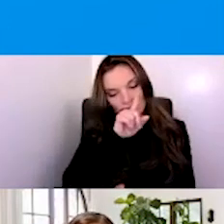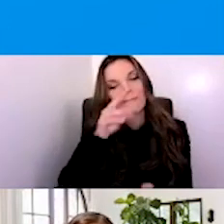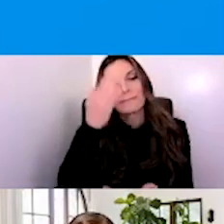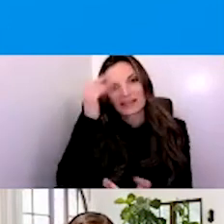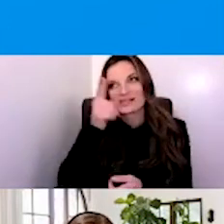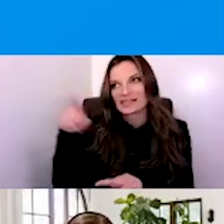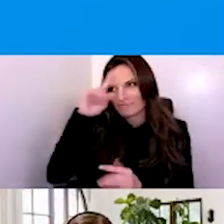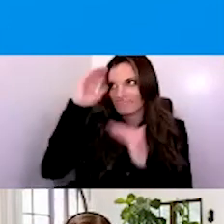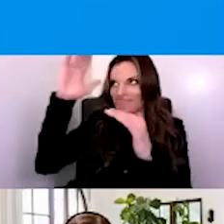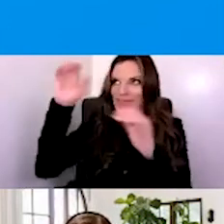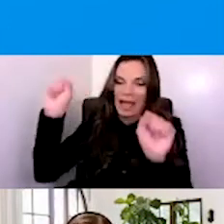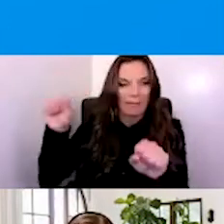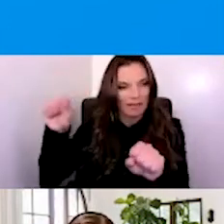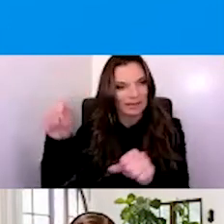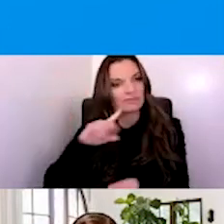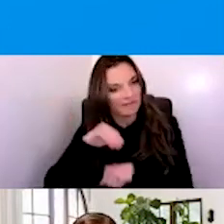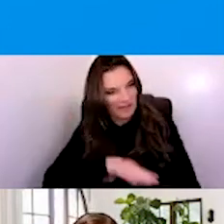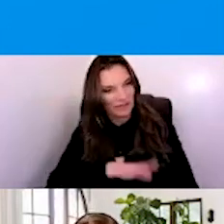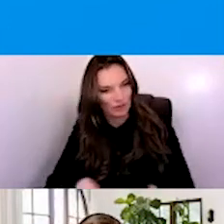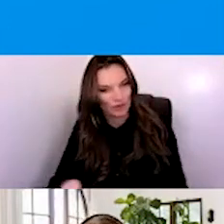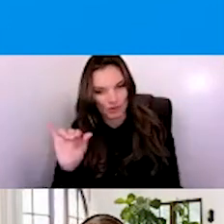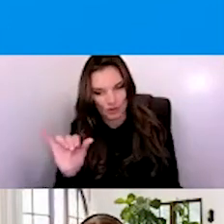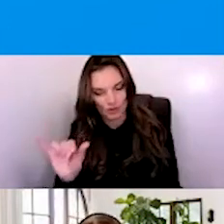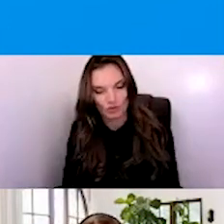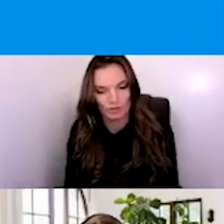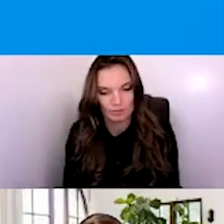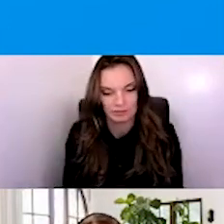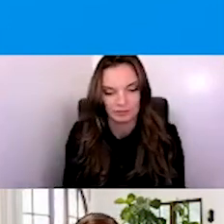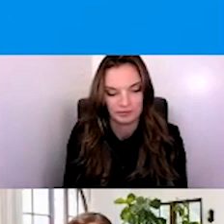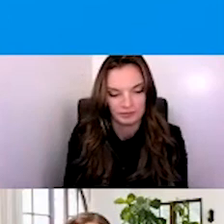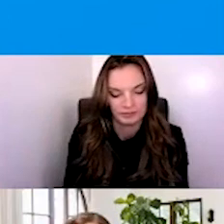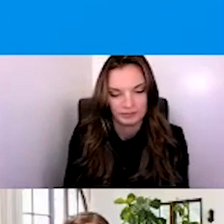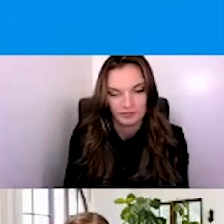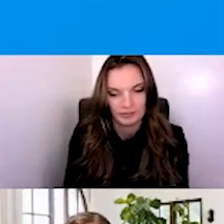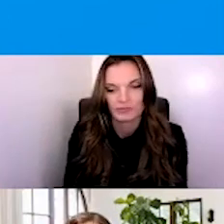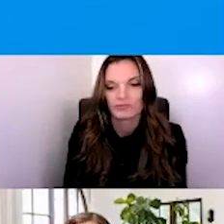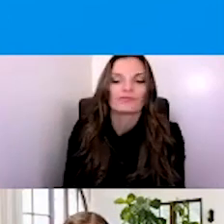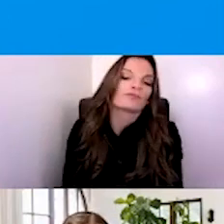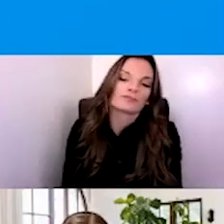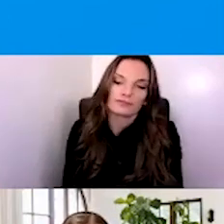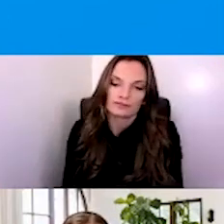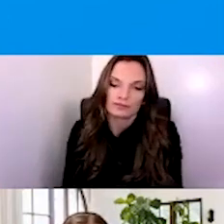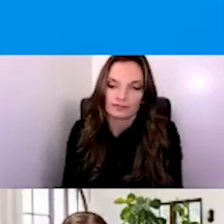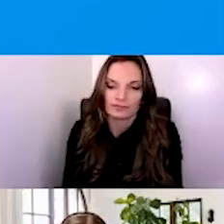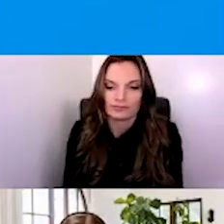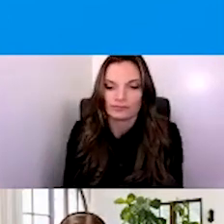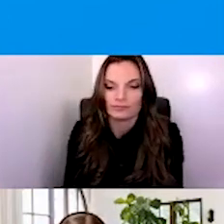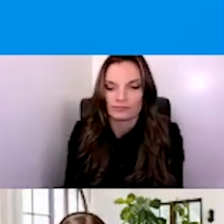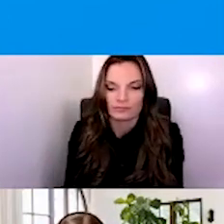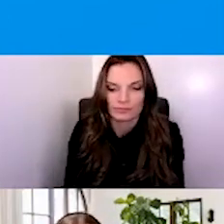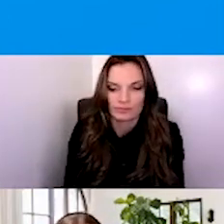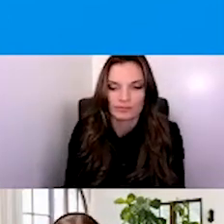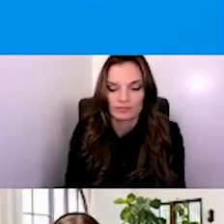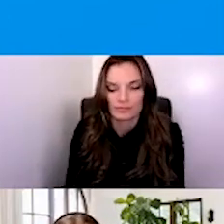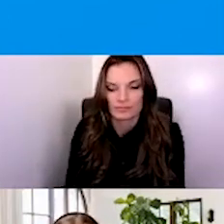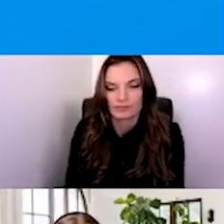there are experiences of ableism that go out much more, I'm thinking of a spider web, much more indirectly from that connection